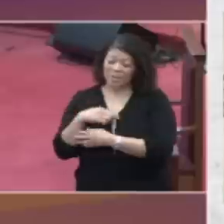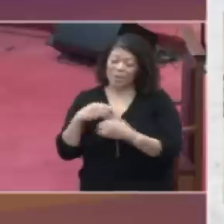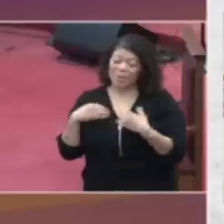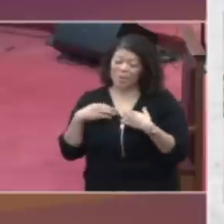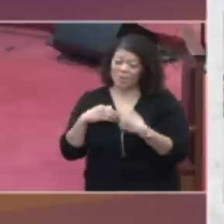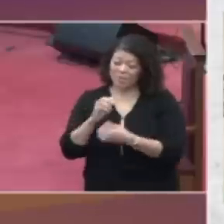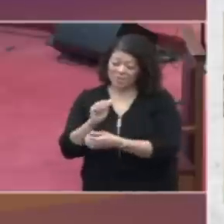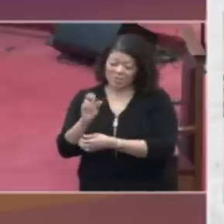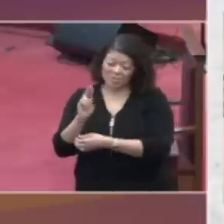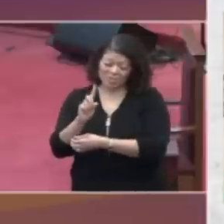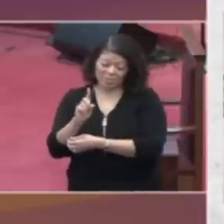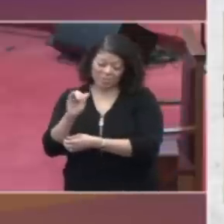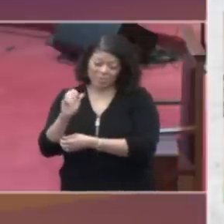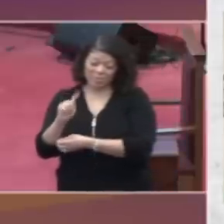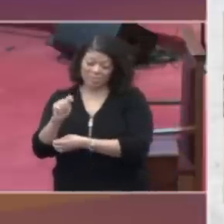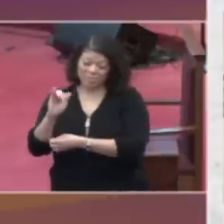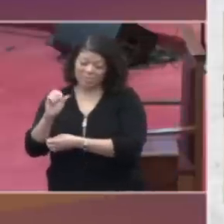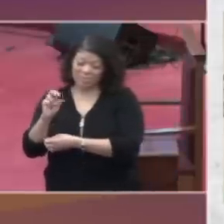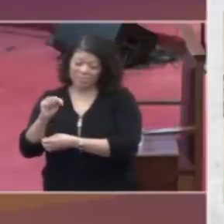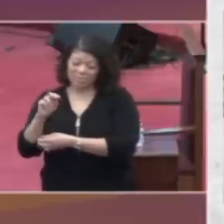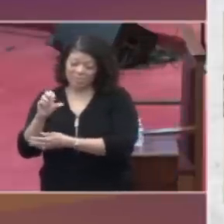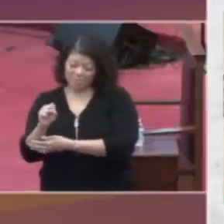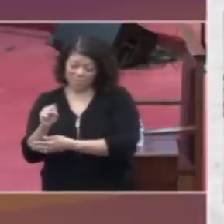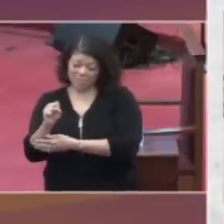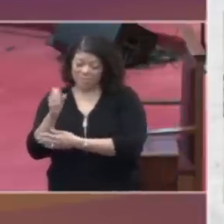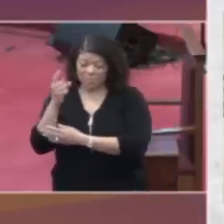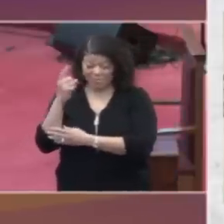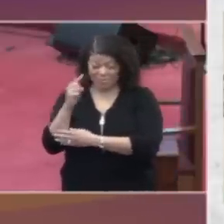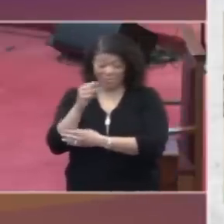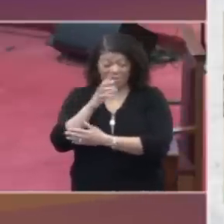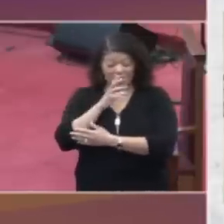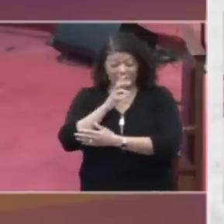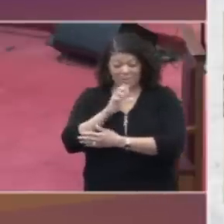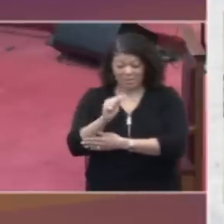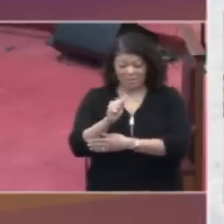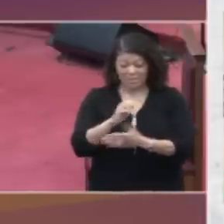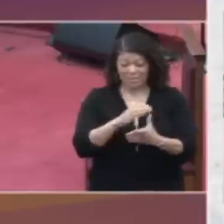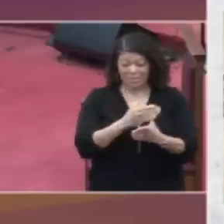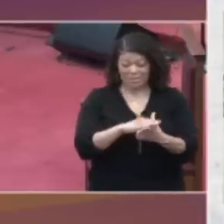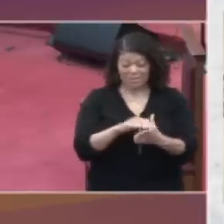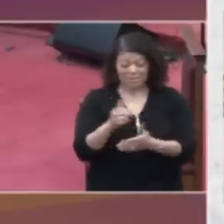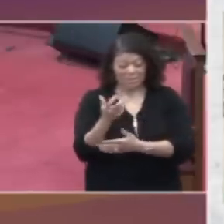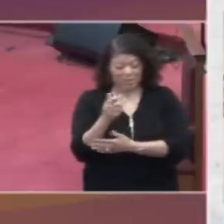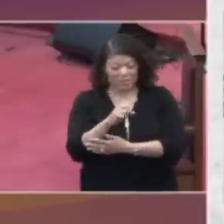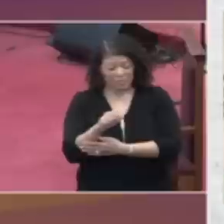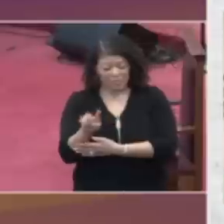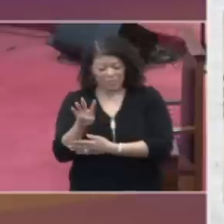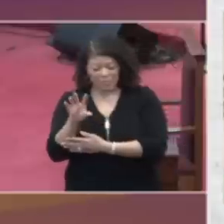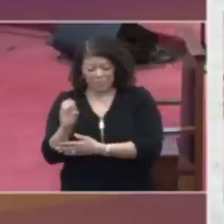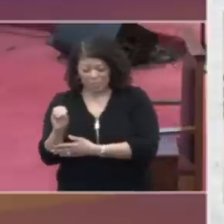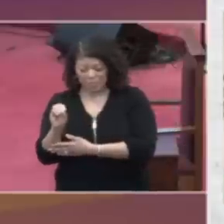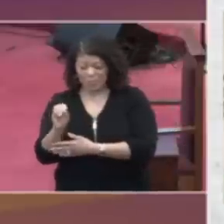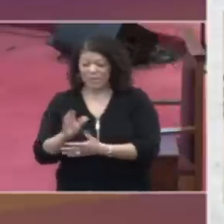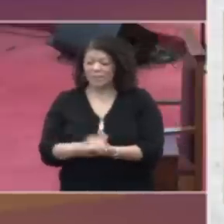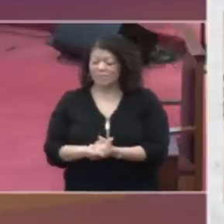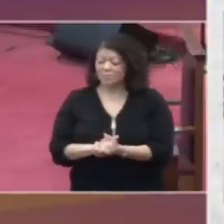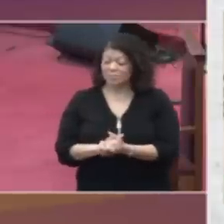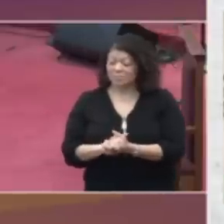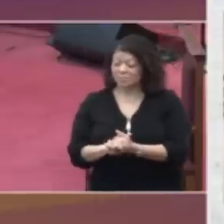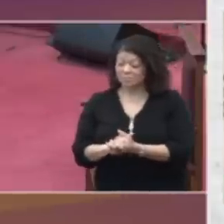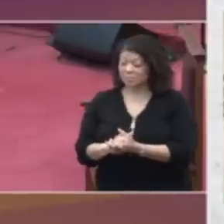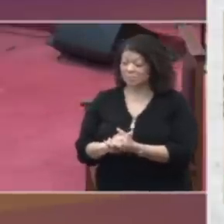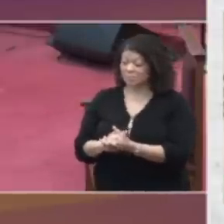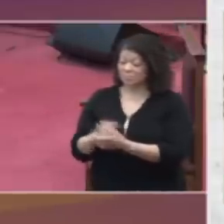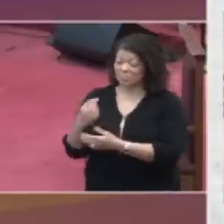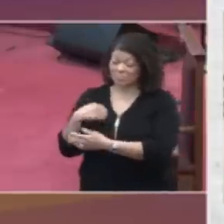to 17, and then 18 to 40. To get some, you know, get these young people active and say, come on, let's go, let's sing together. We just had some